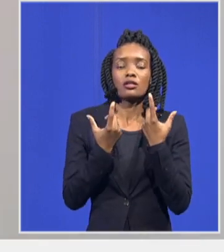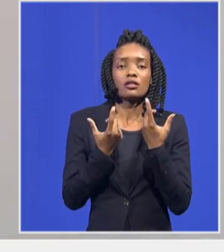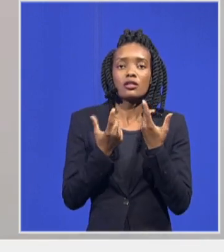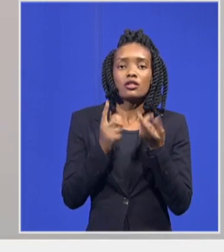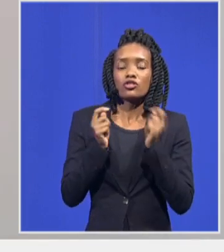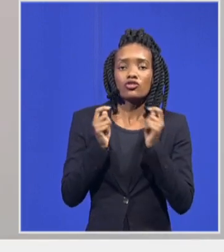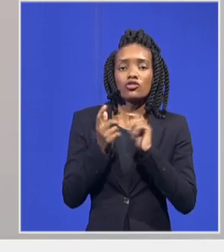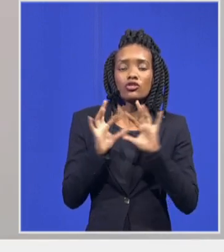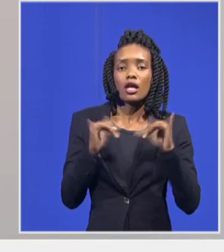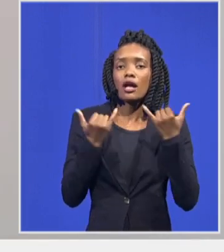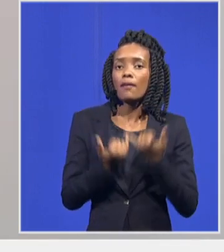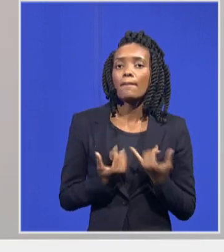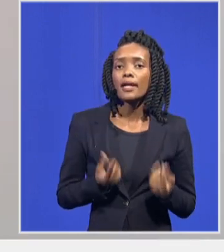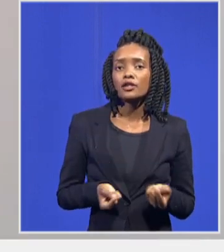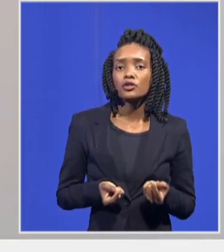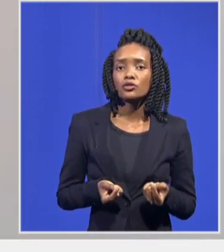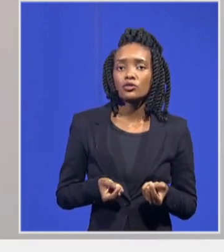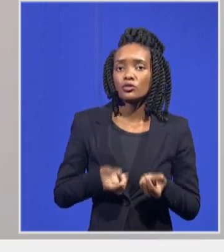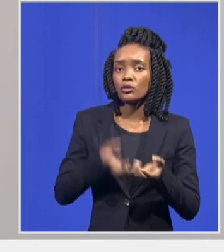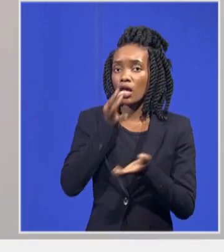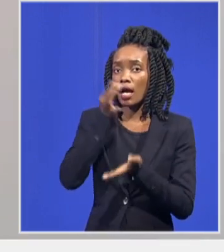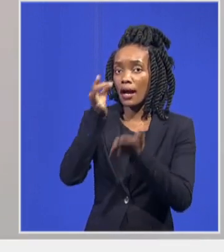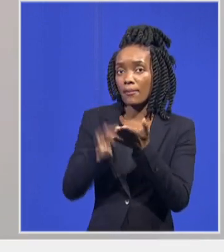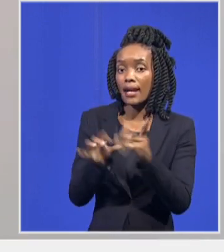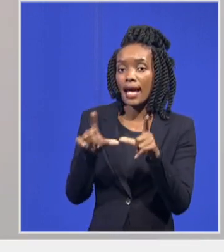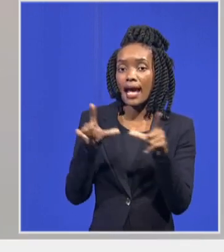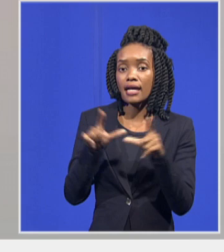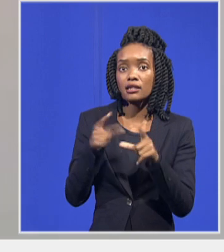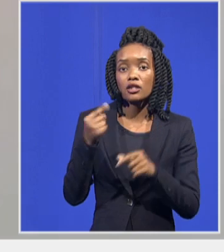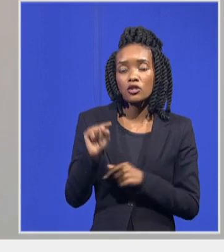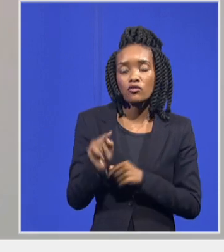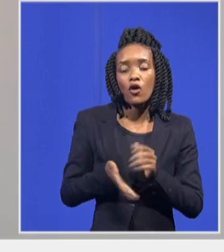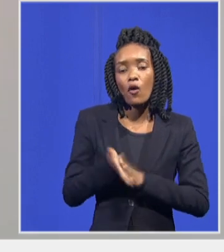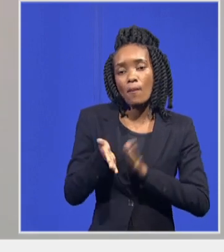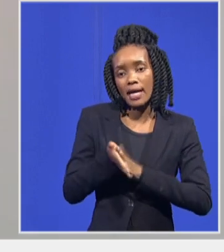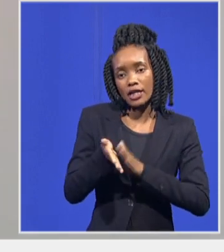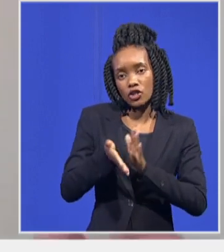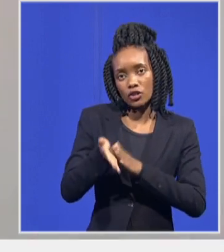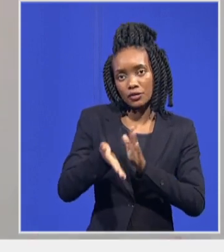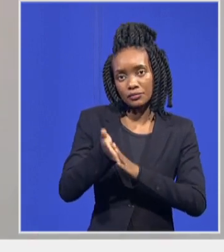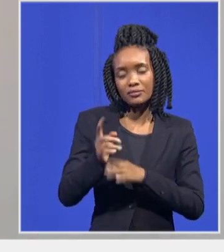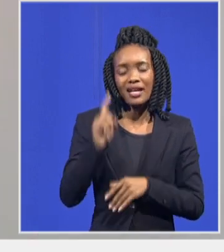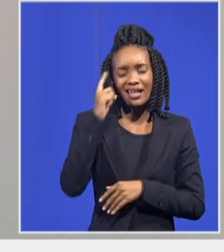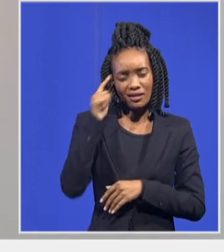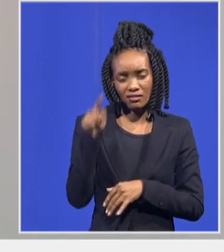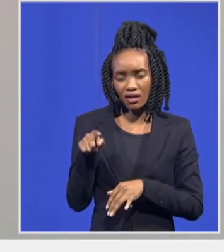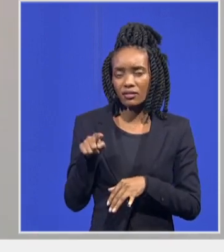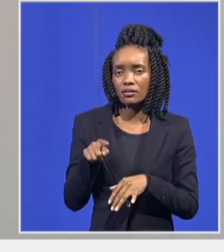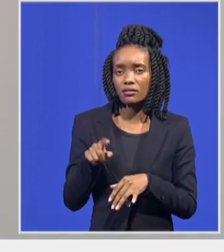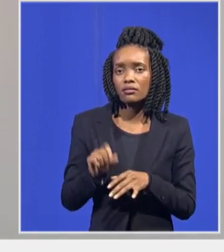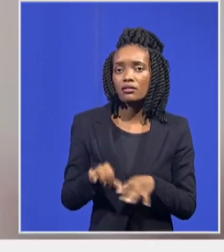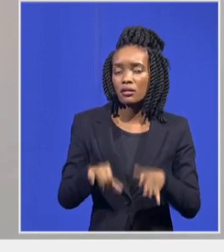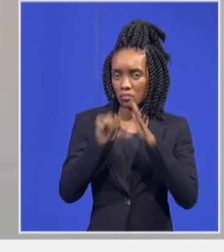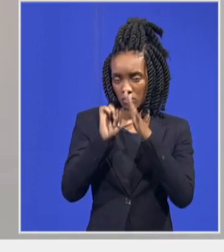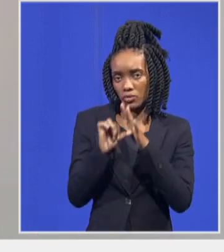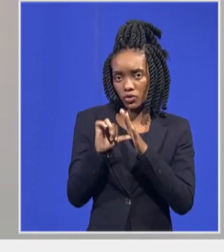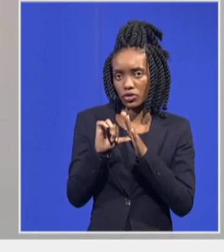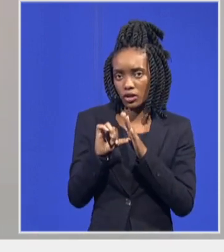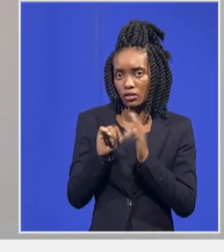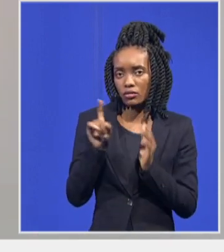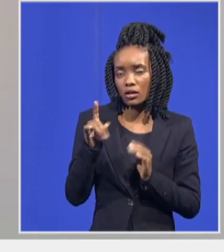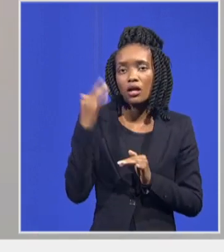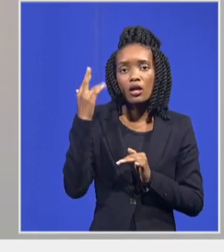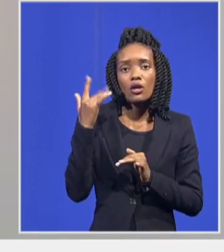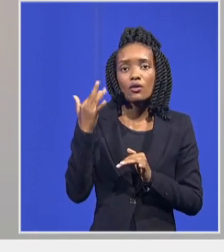for a license to operate, right? And I think that's important. That's currently being considered by NERSA. It's gone through the